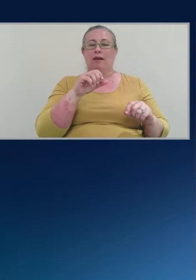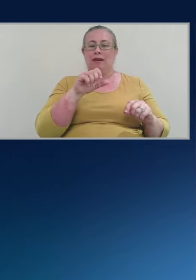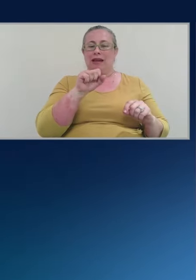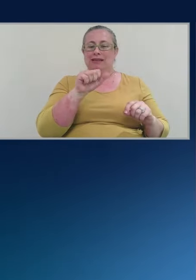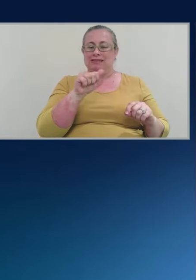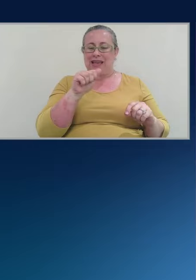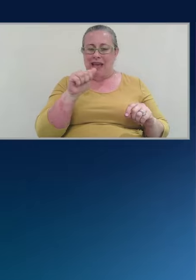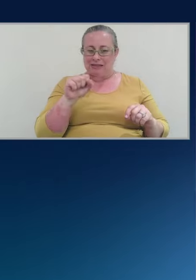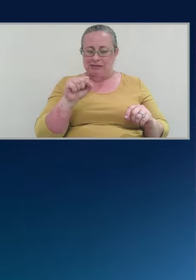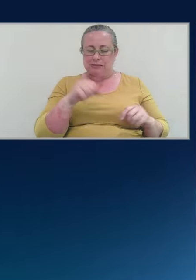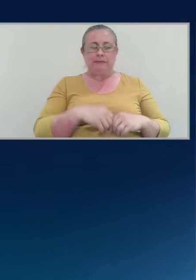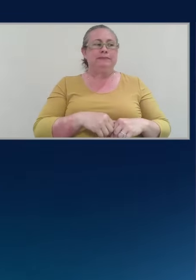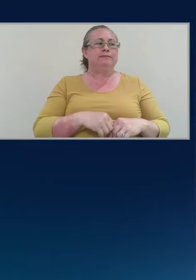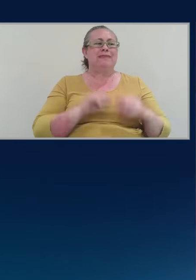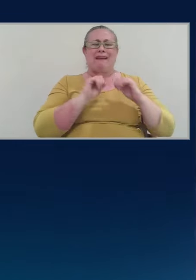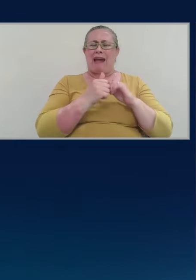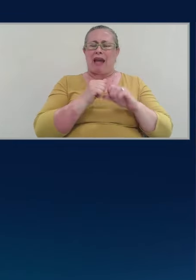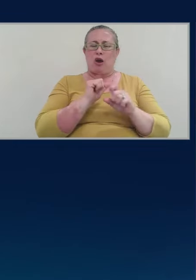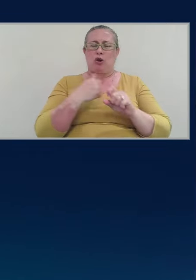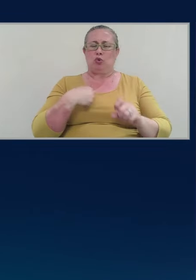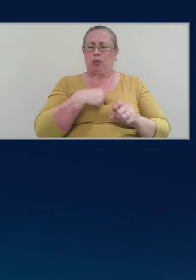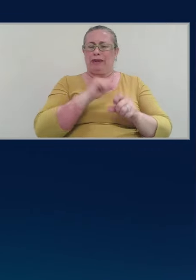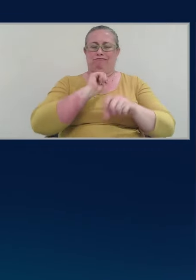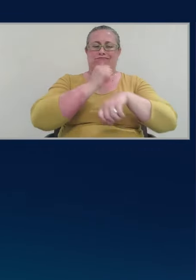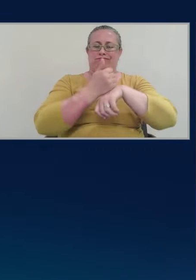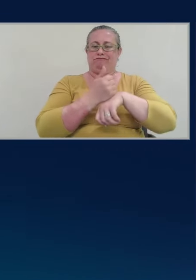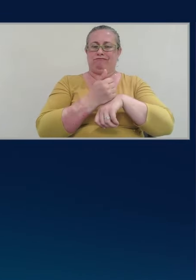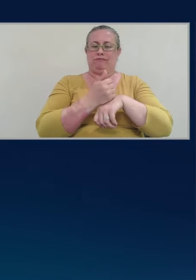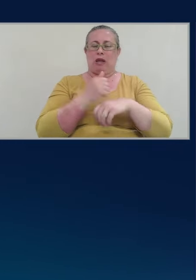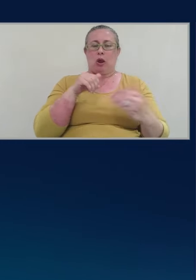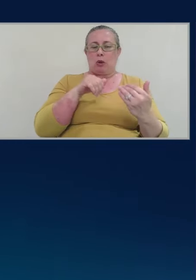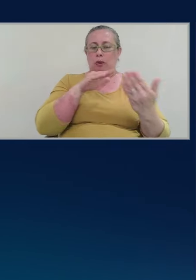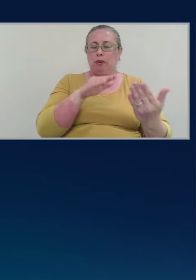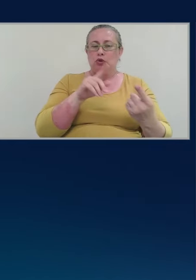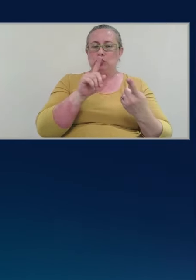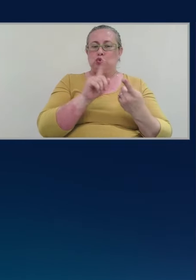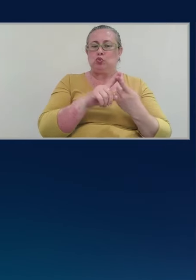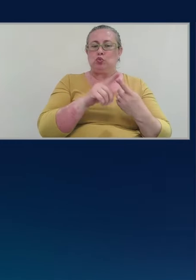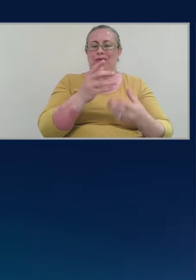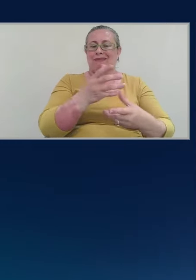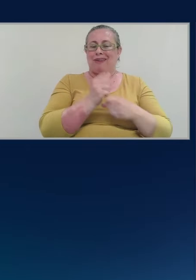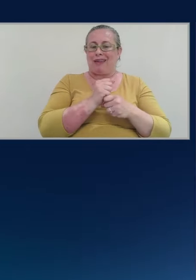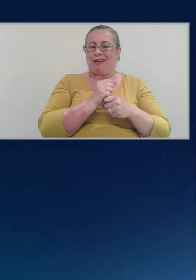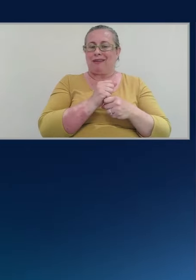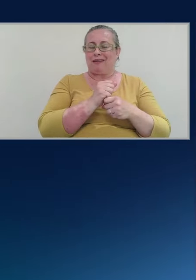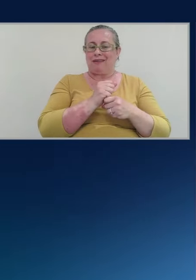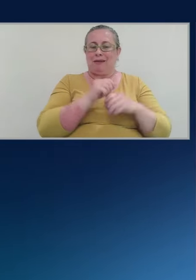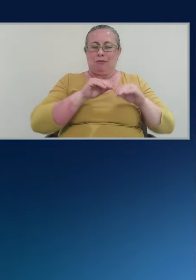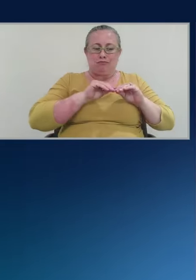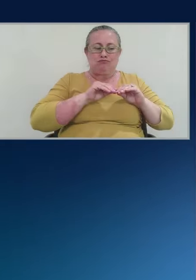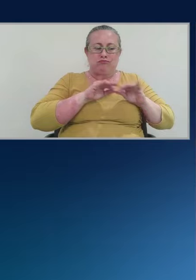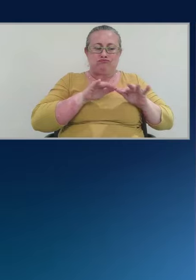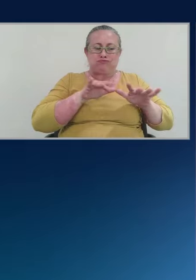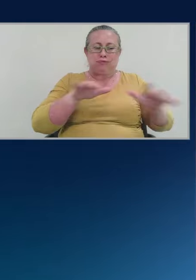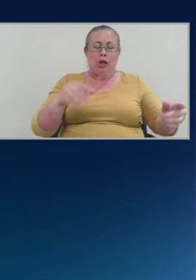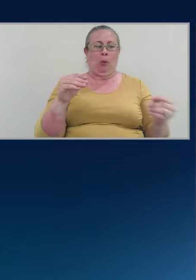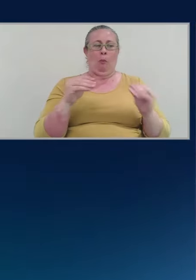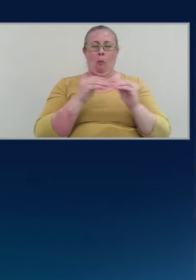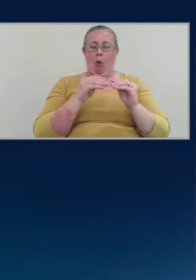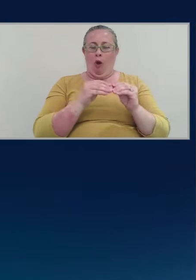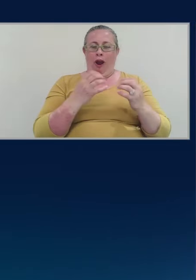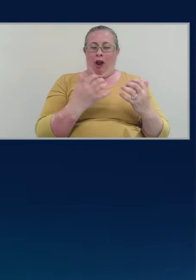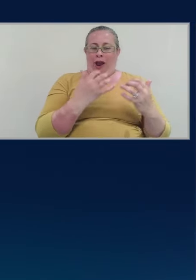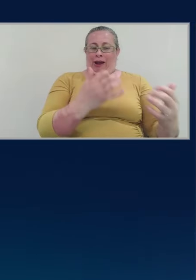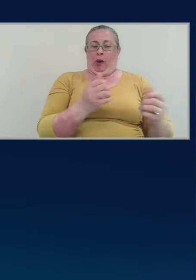we create a mechanism to get those out to a broader audience without having to directly